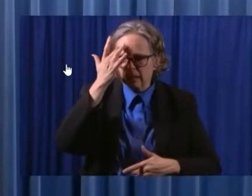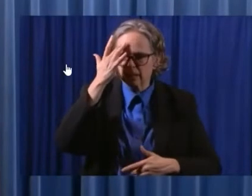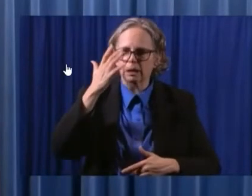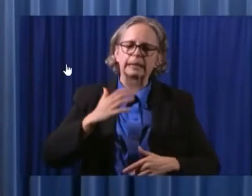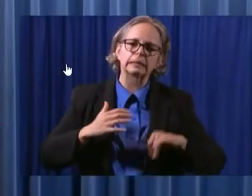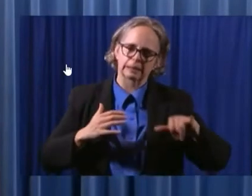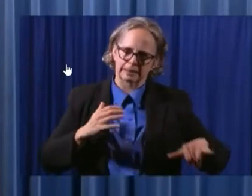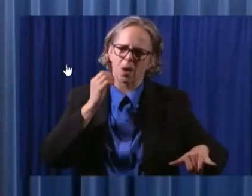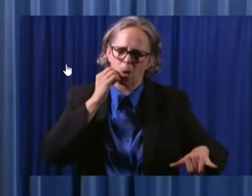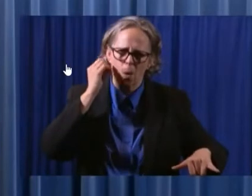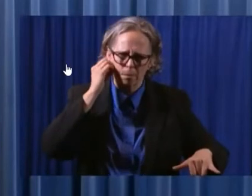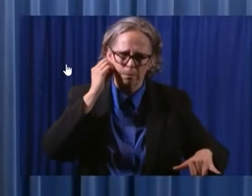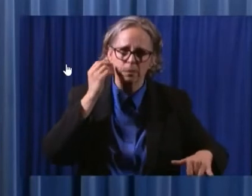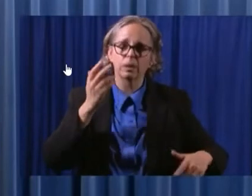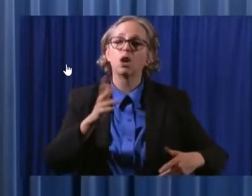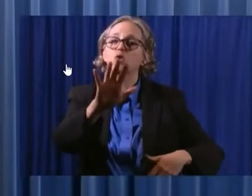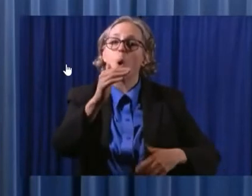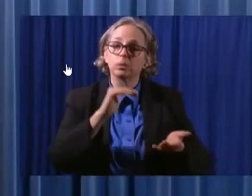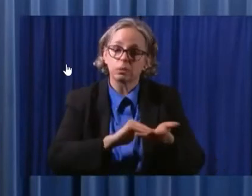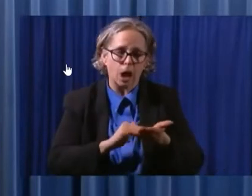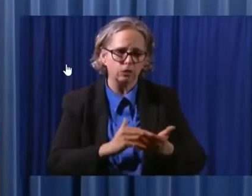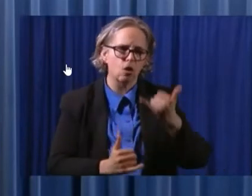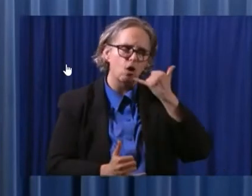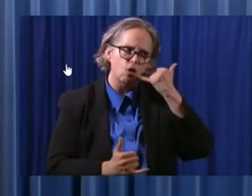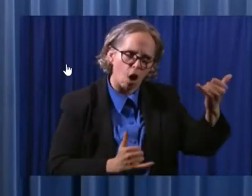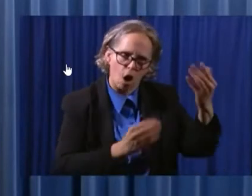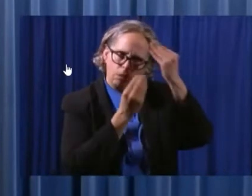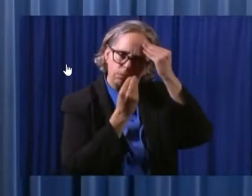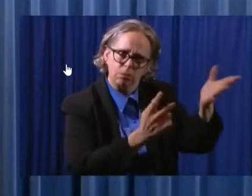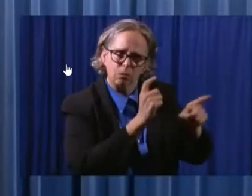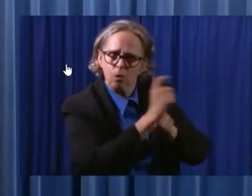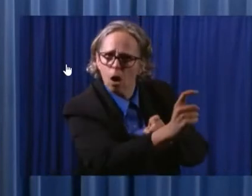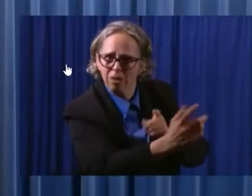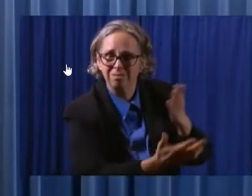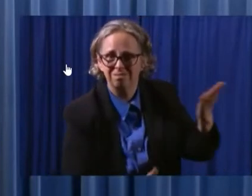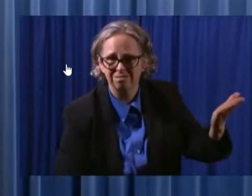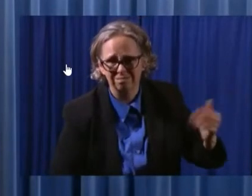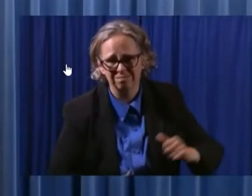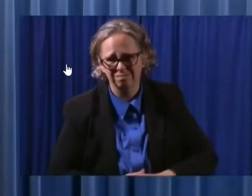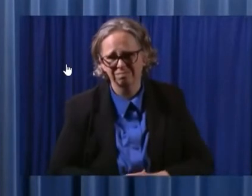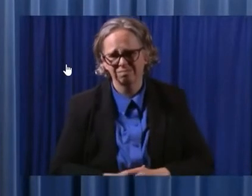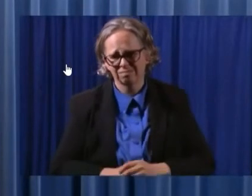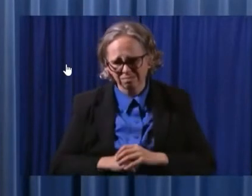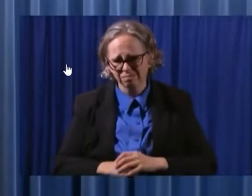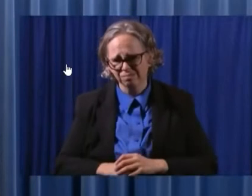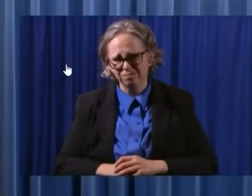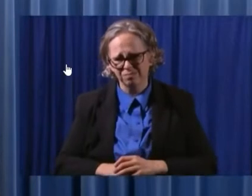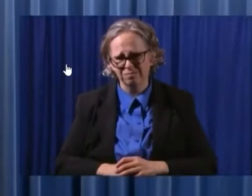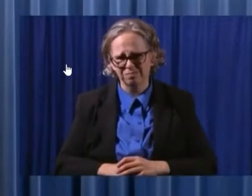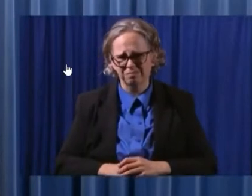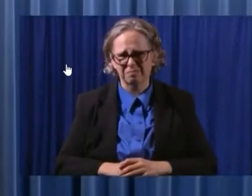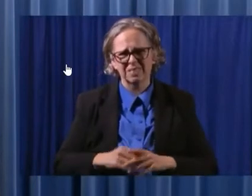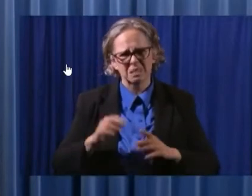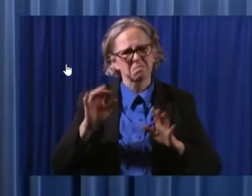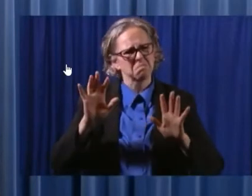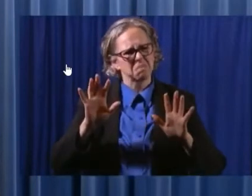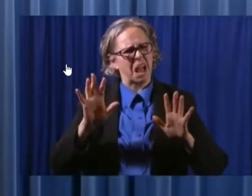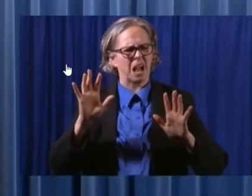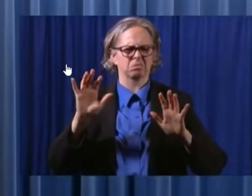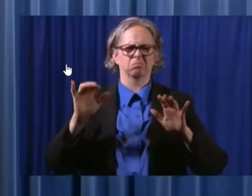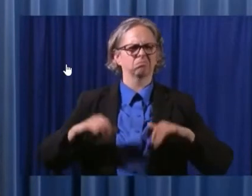contact your medical provider for advice, maintain social distance of at least 6 feet, wear a face mask or covering while in public, exercise